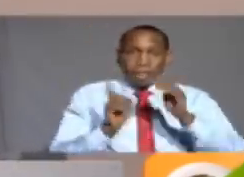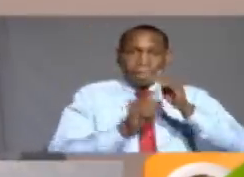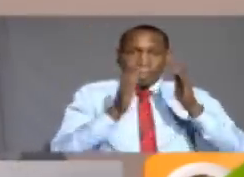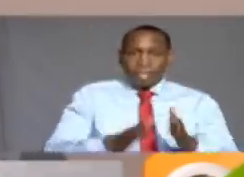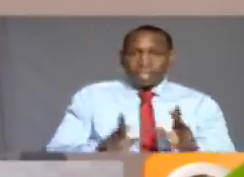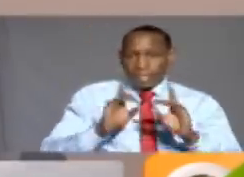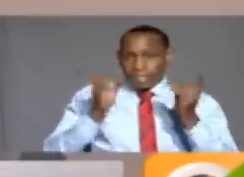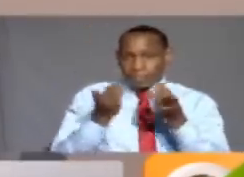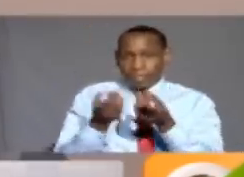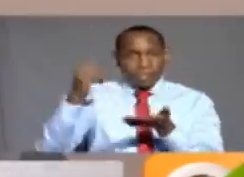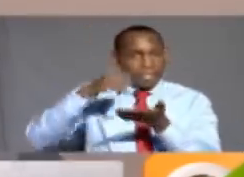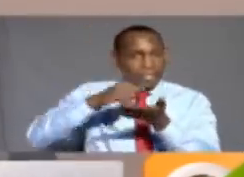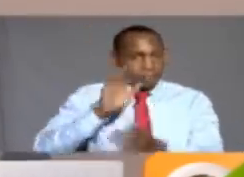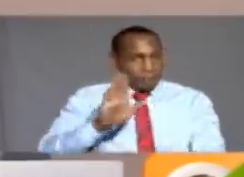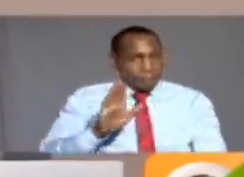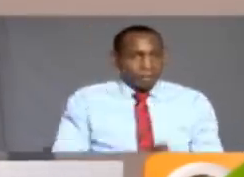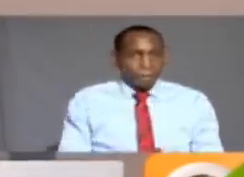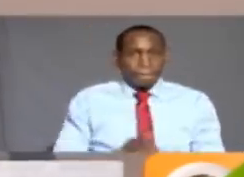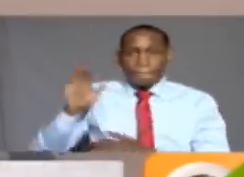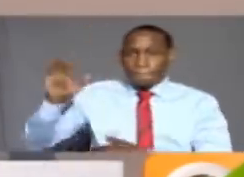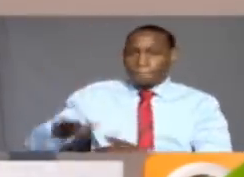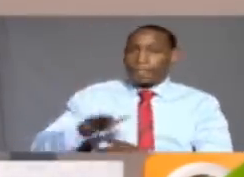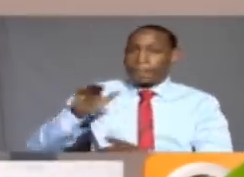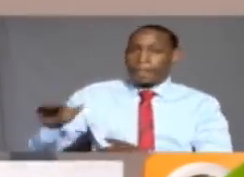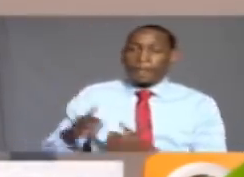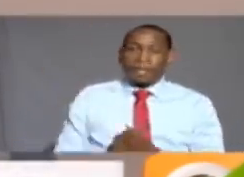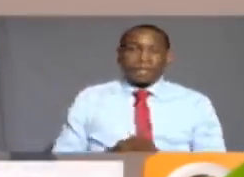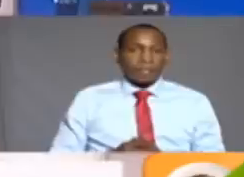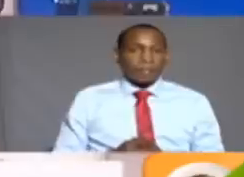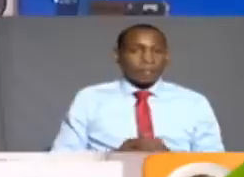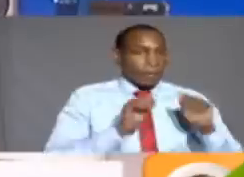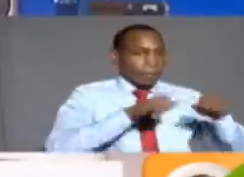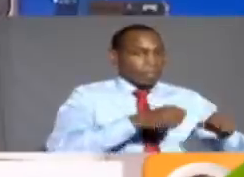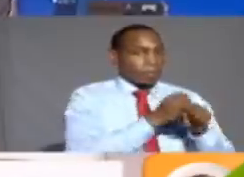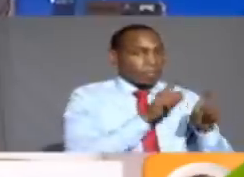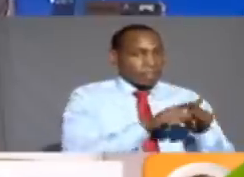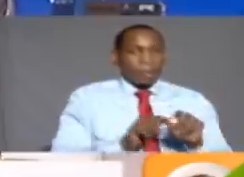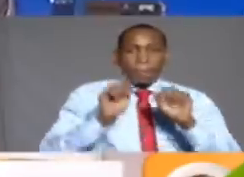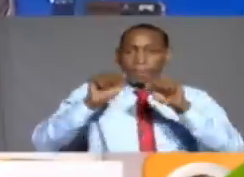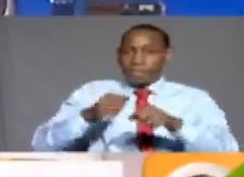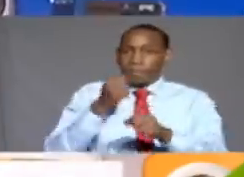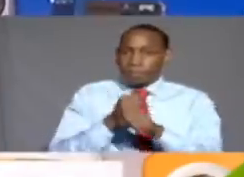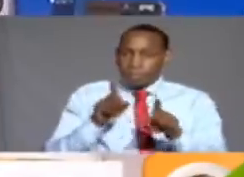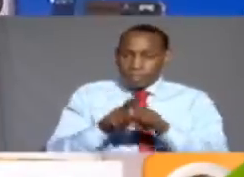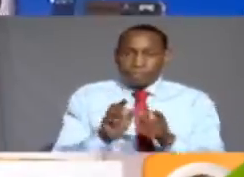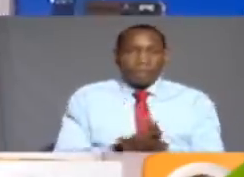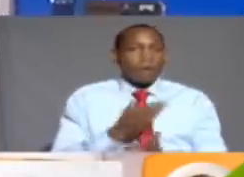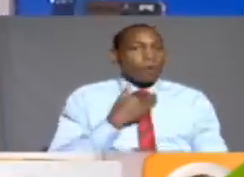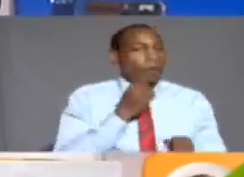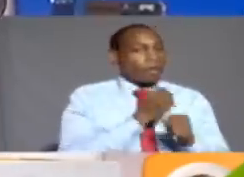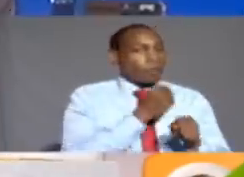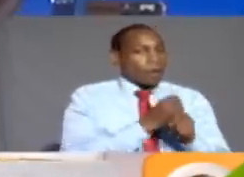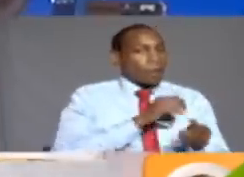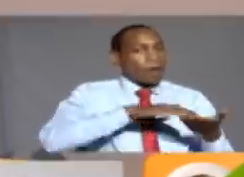or the department involved in parliament. And you can do that, right? And I can do that. That's what they want you to do more of that. That's we what are doing saying. That, okay. In